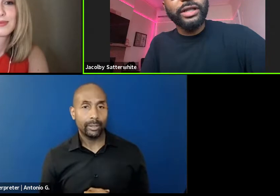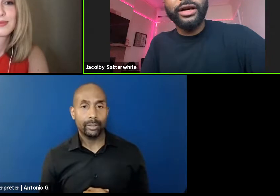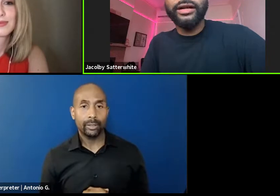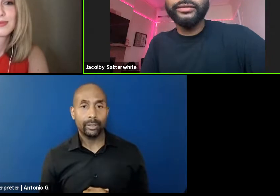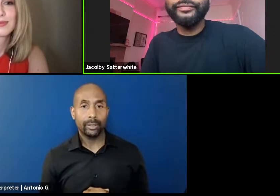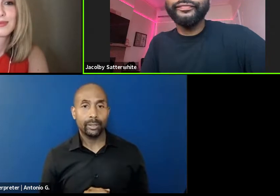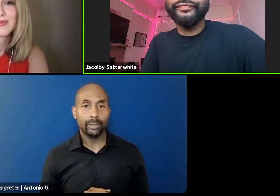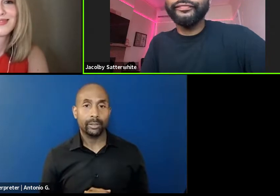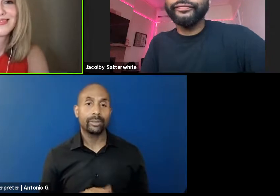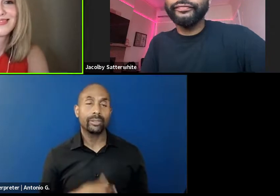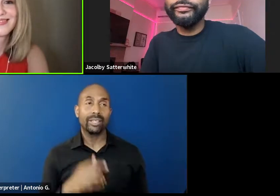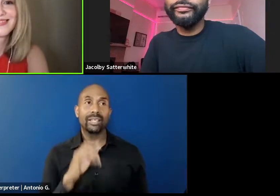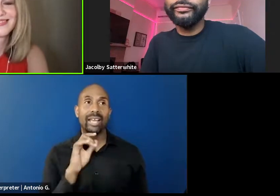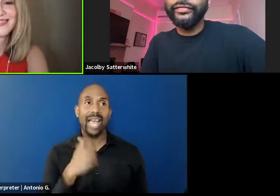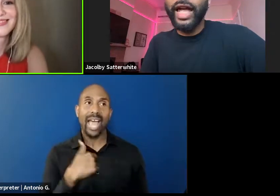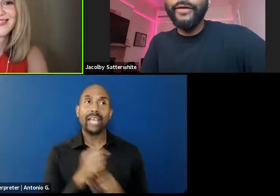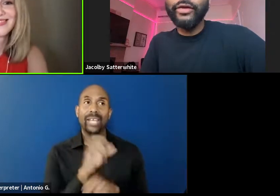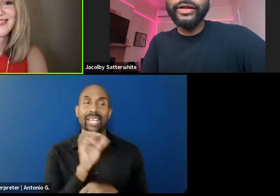feverishly.